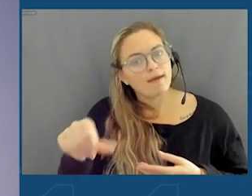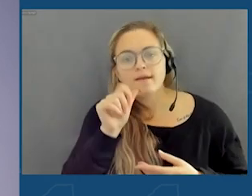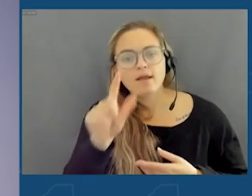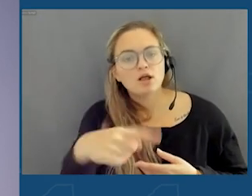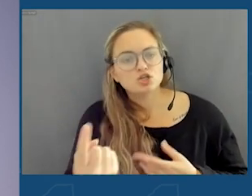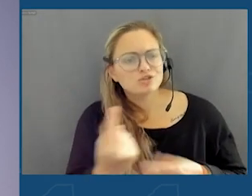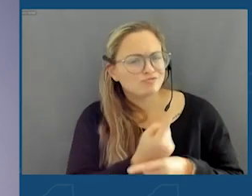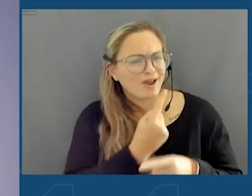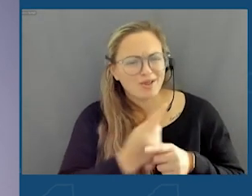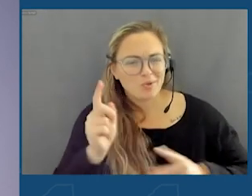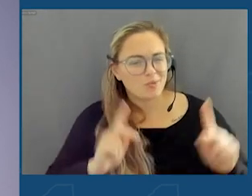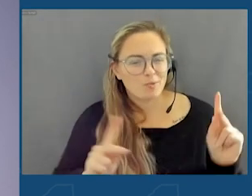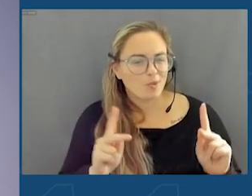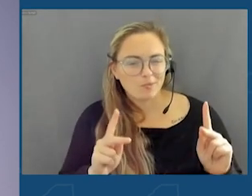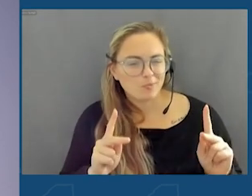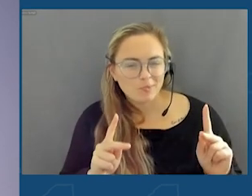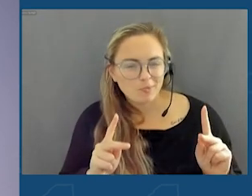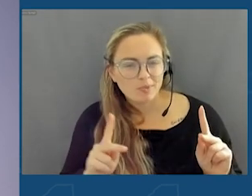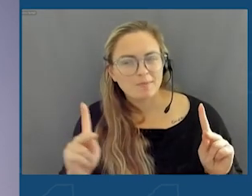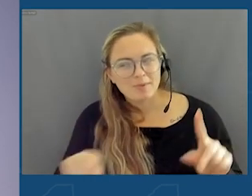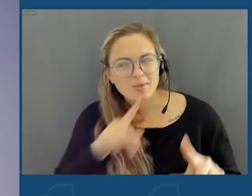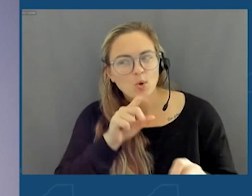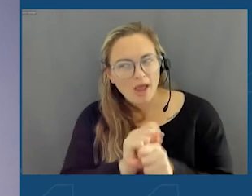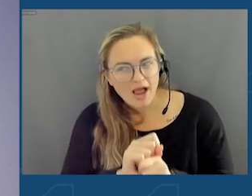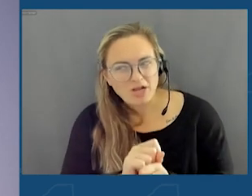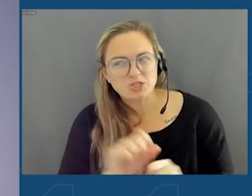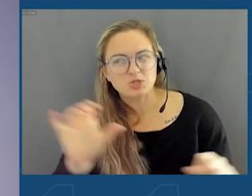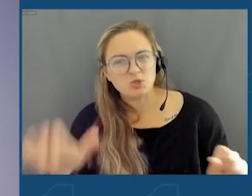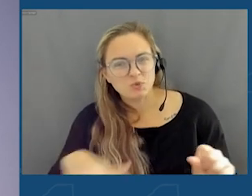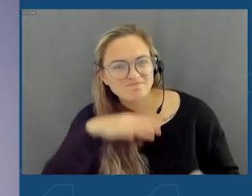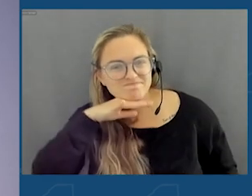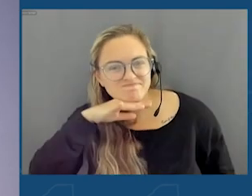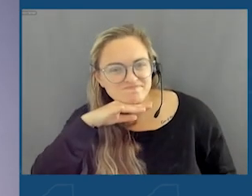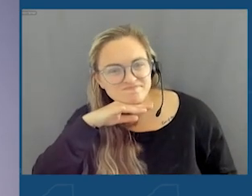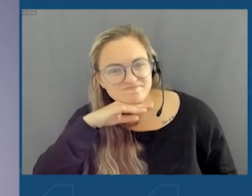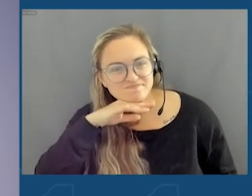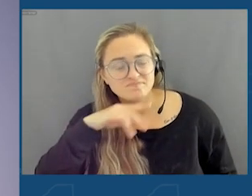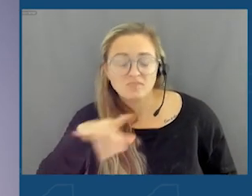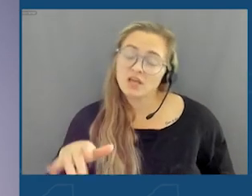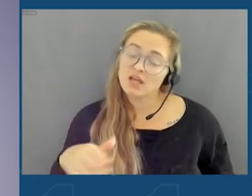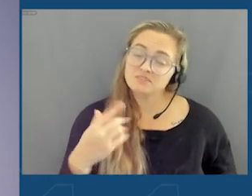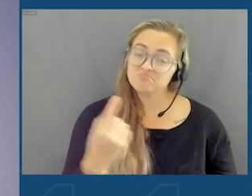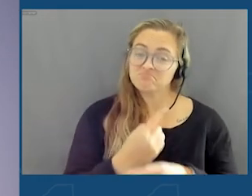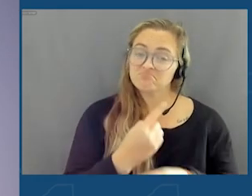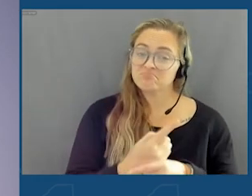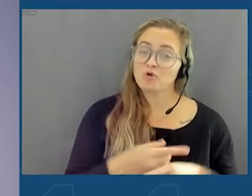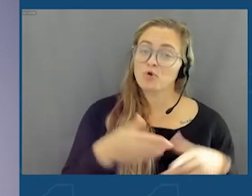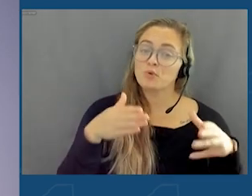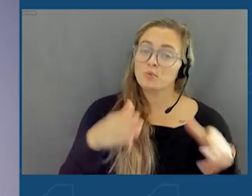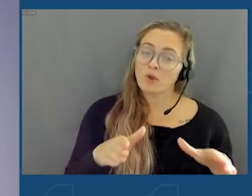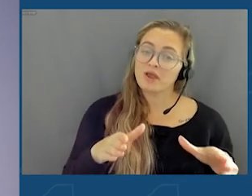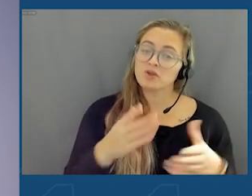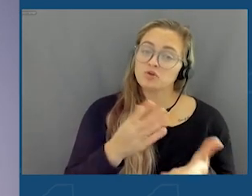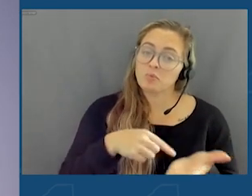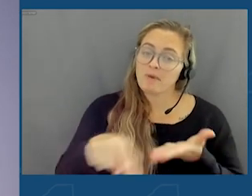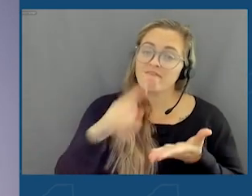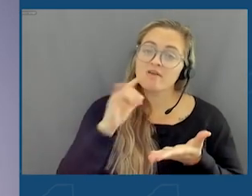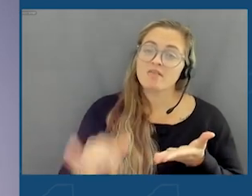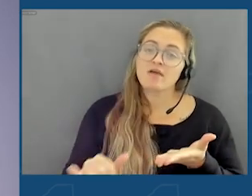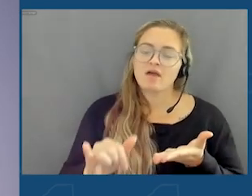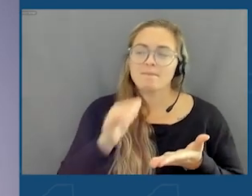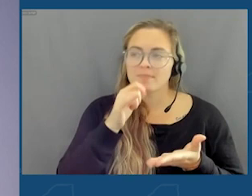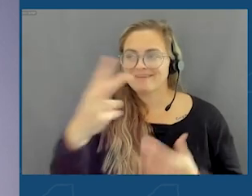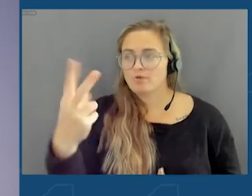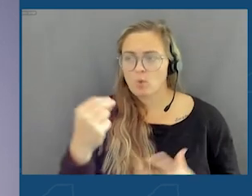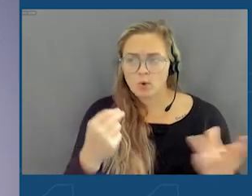ordinary citizens. And to me, this is a fair way to finance this. Now, of course, that's been attacked, but we won't take no for an